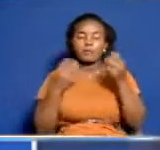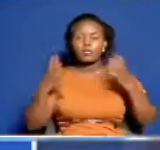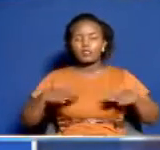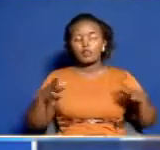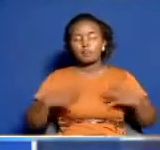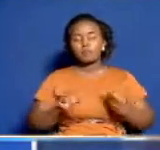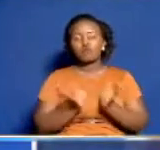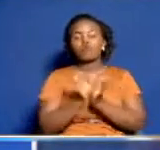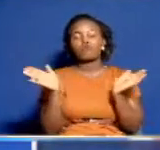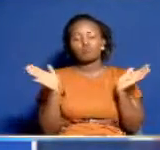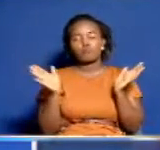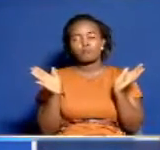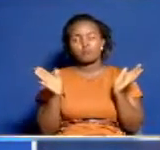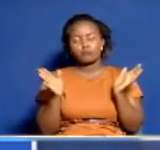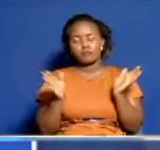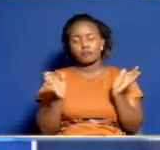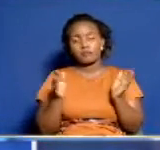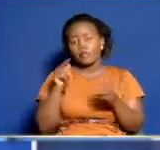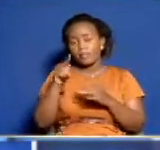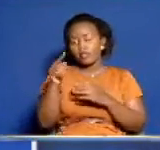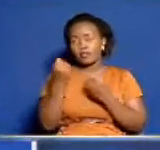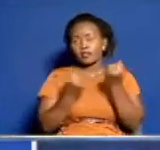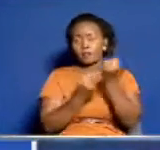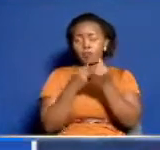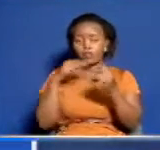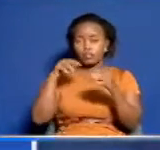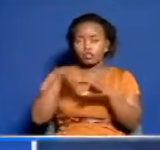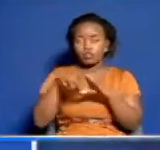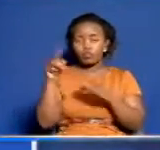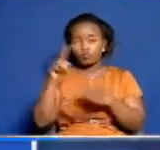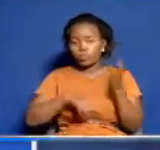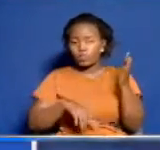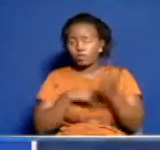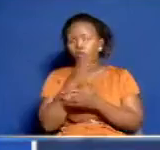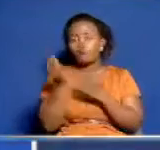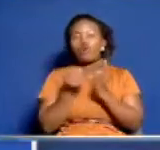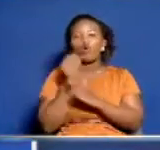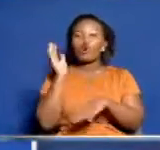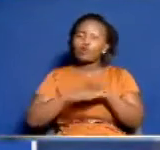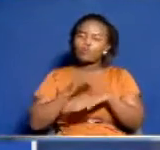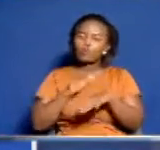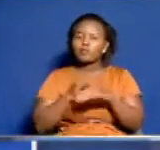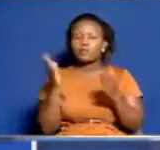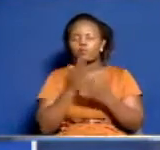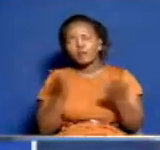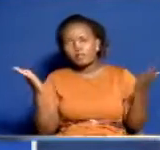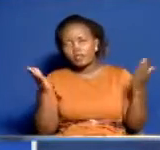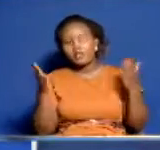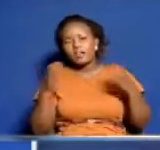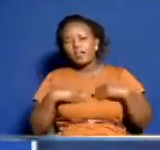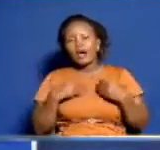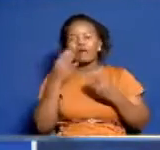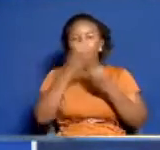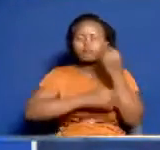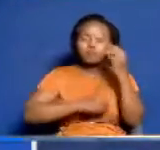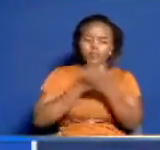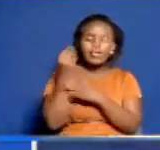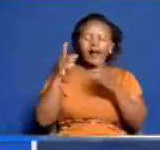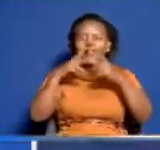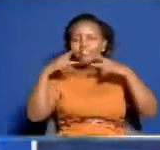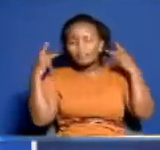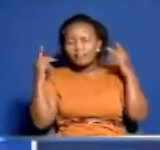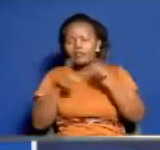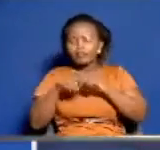healthcare system. The support should include necessary equipment, protective gear, and research for all